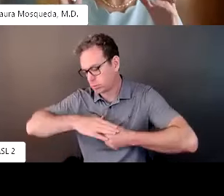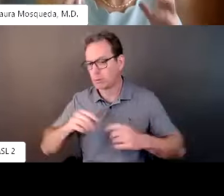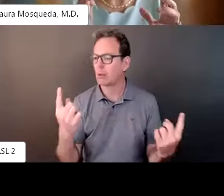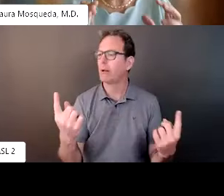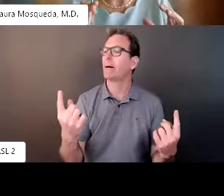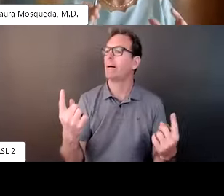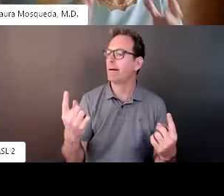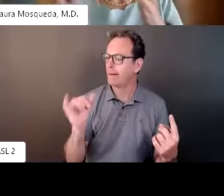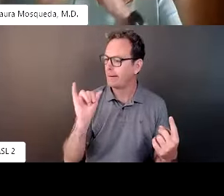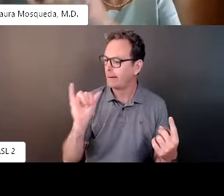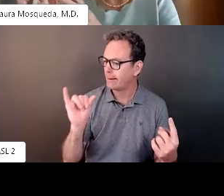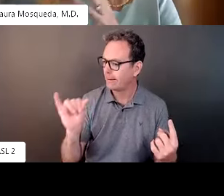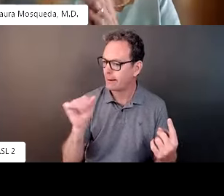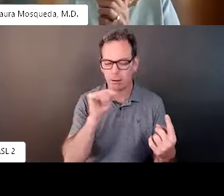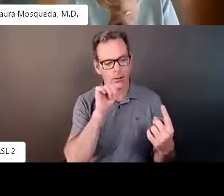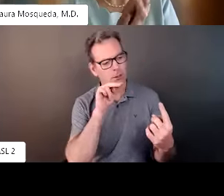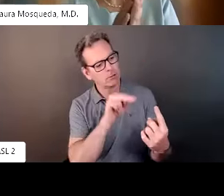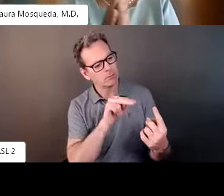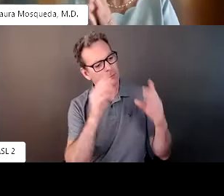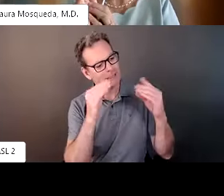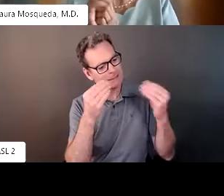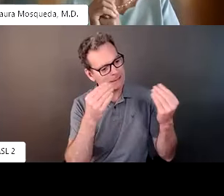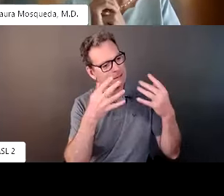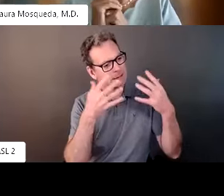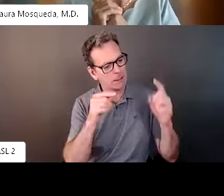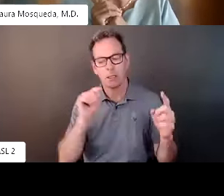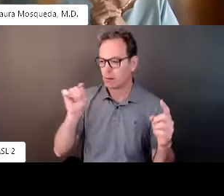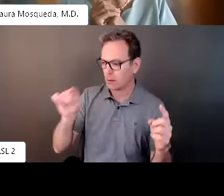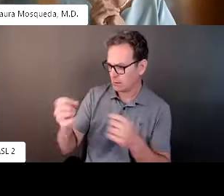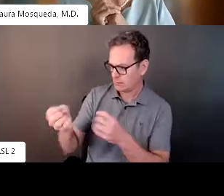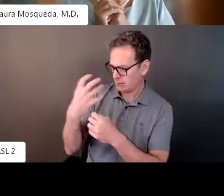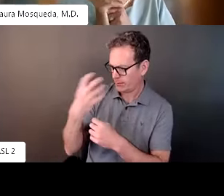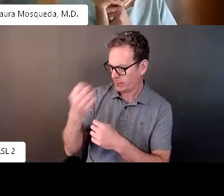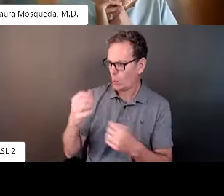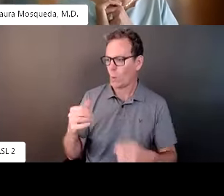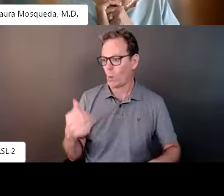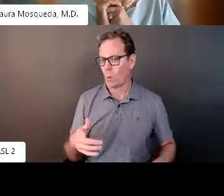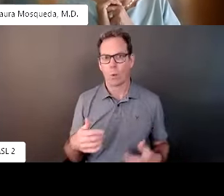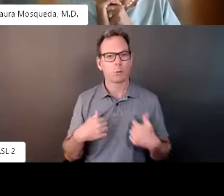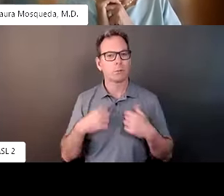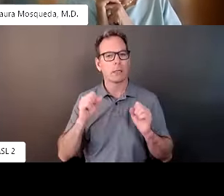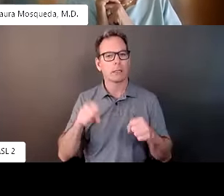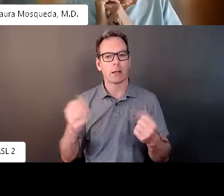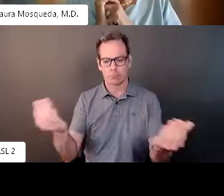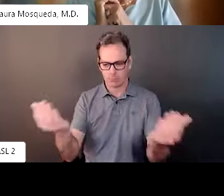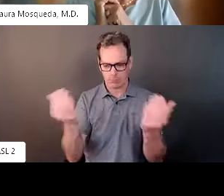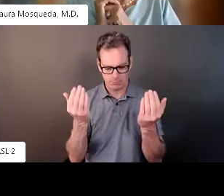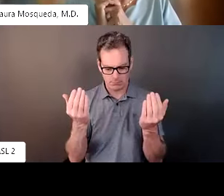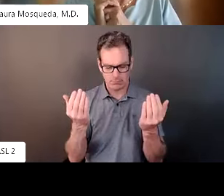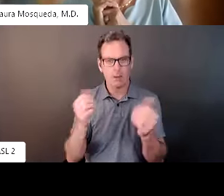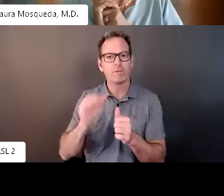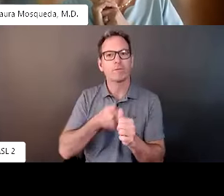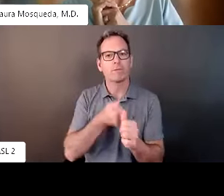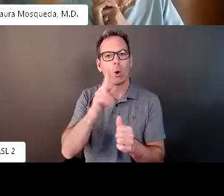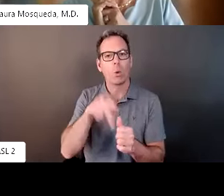want to know now so that I can ask some follow-up questions. Wow, this is really stressful. Have you